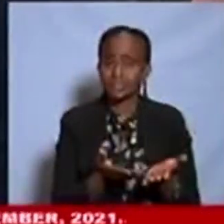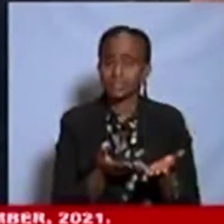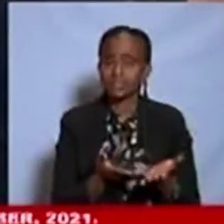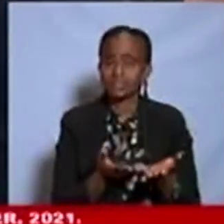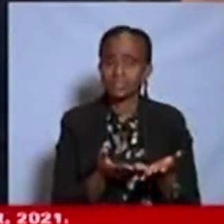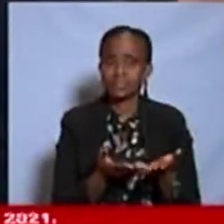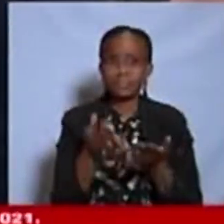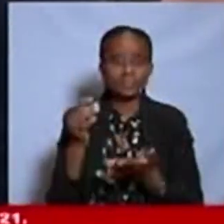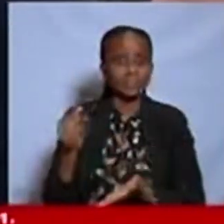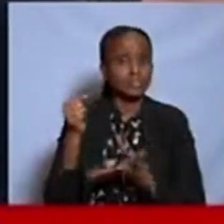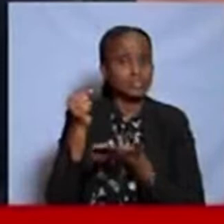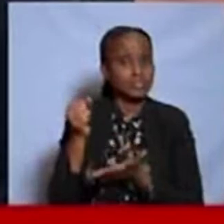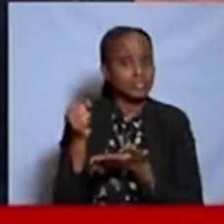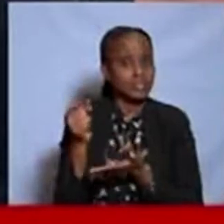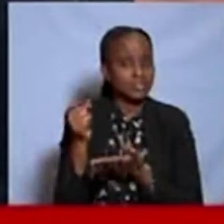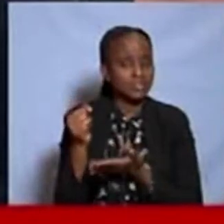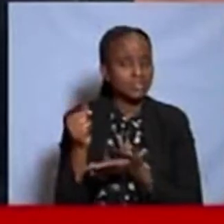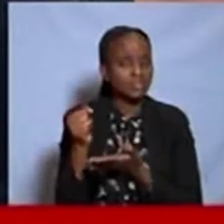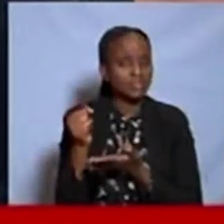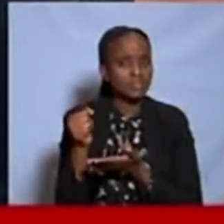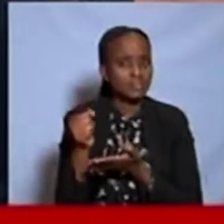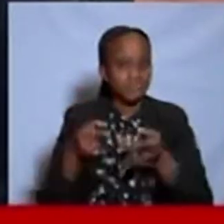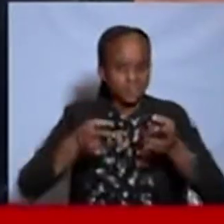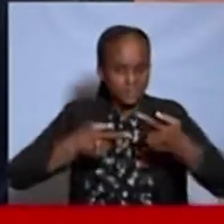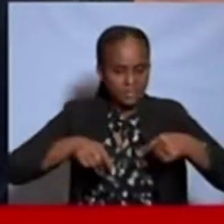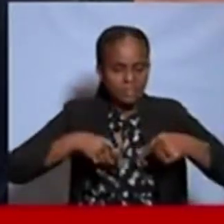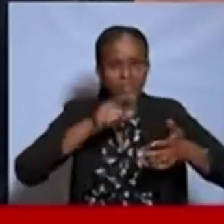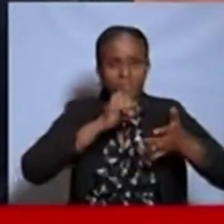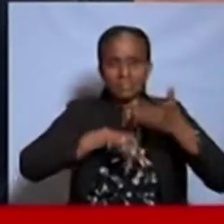The budgets, local taxes